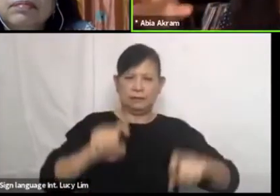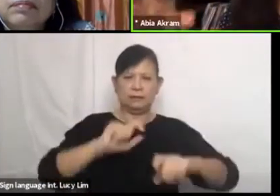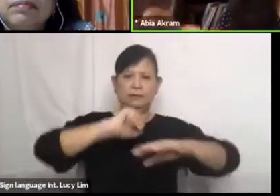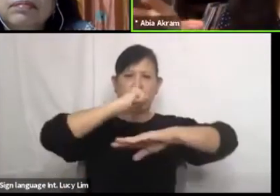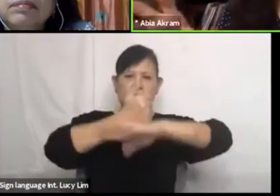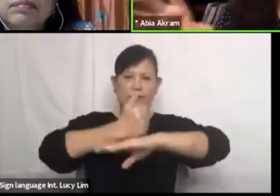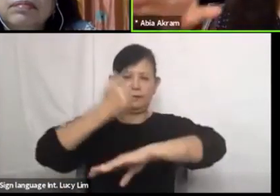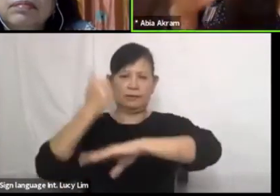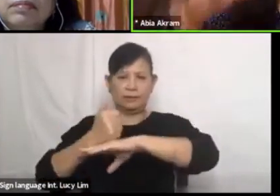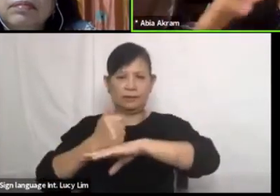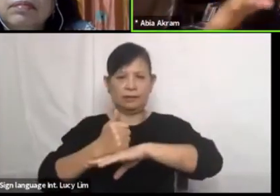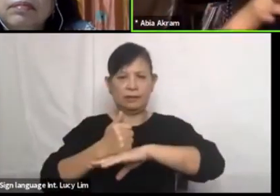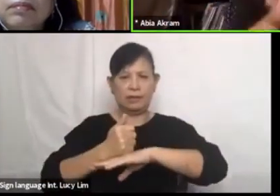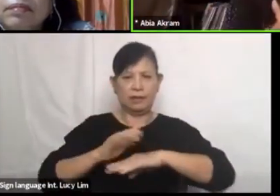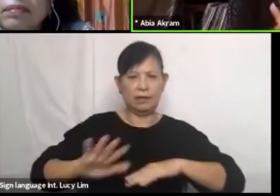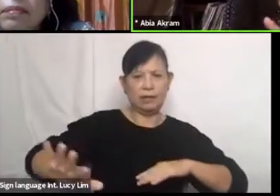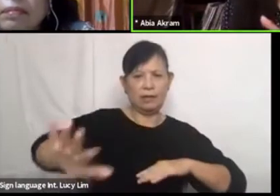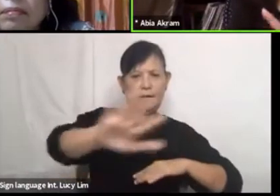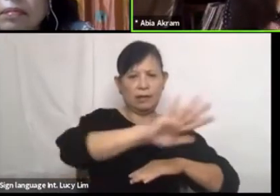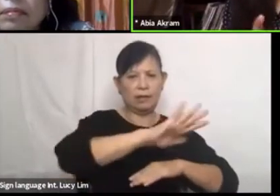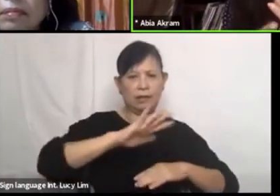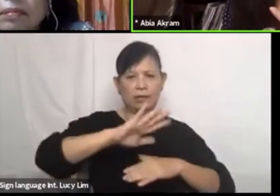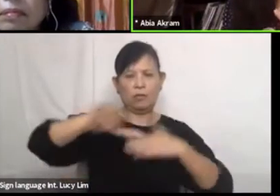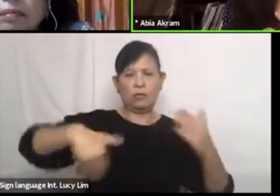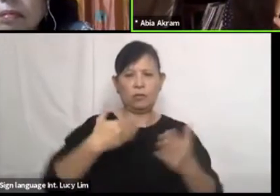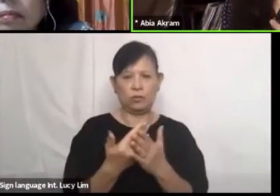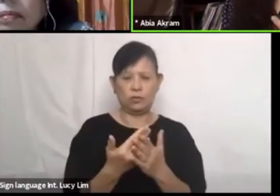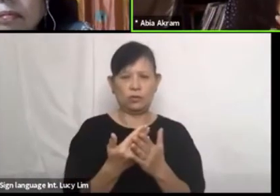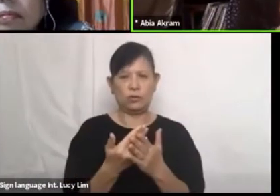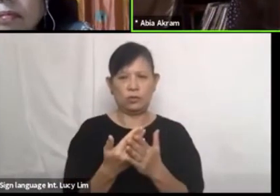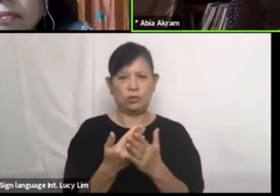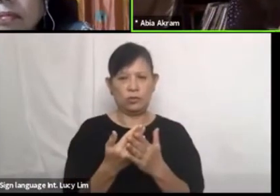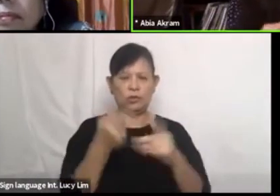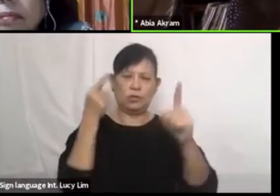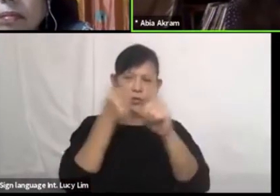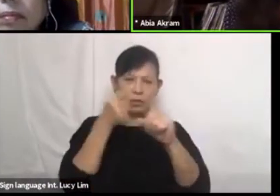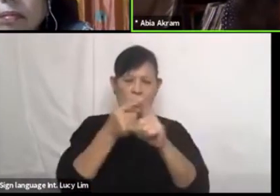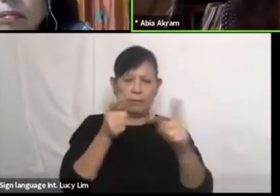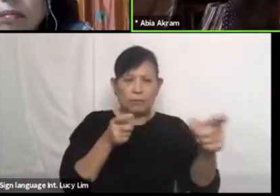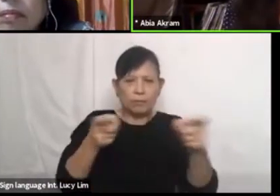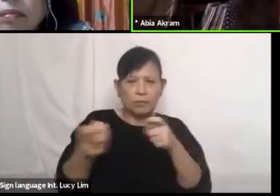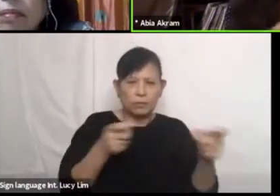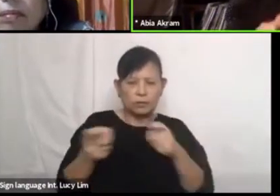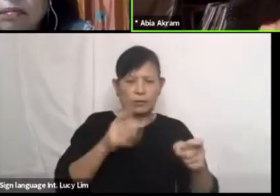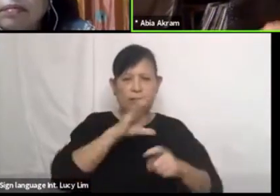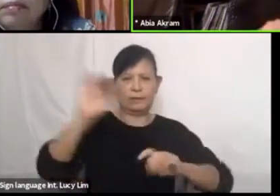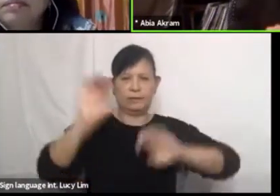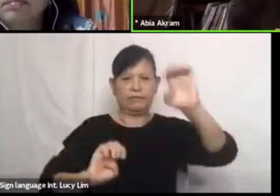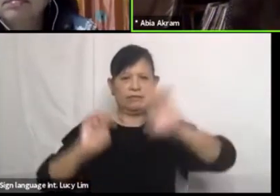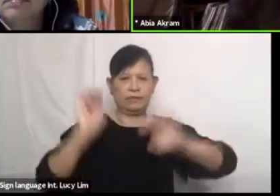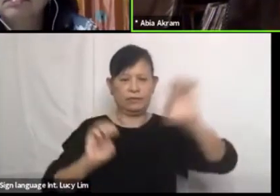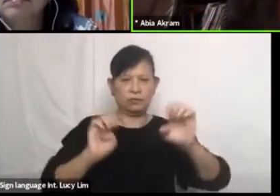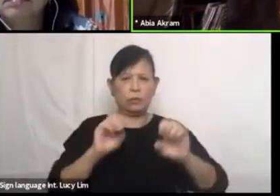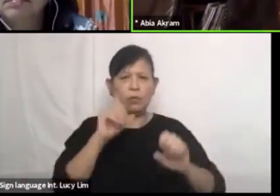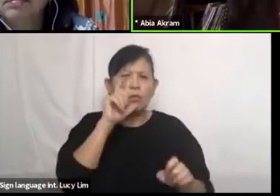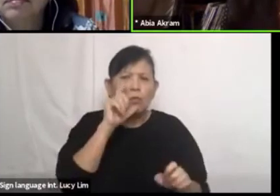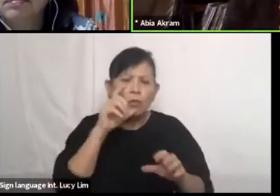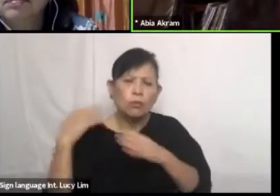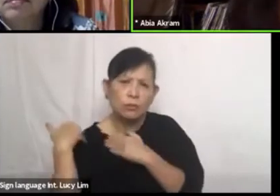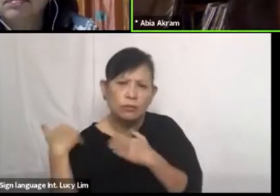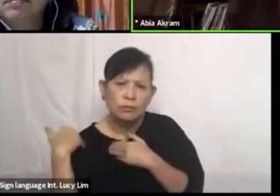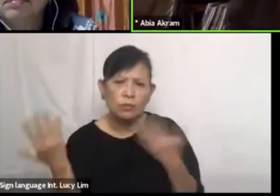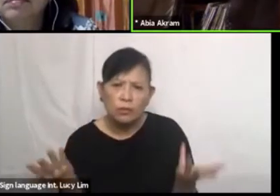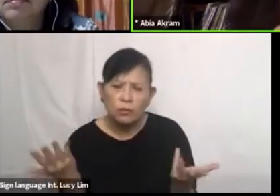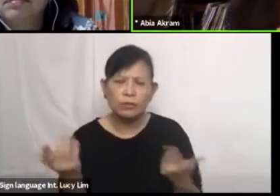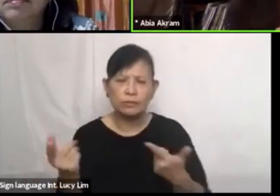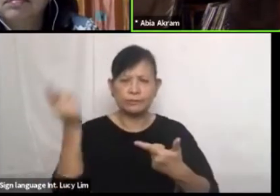the practical implementation, and also there's a point for the monitoring and evaluation, like who's accountable for that, because